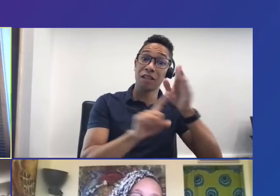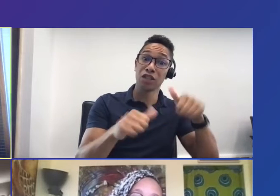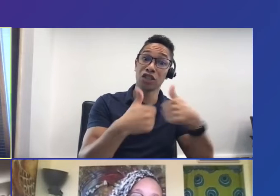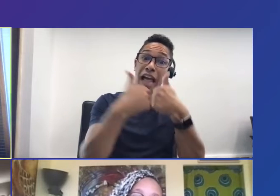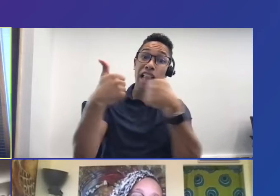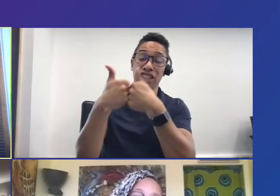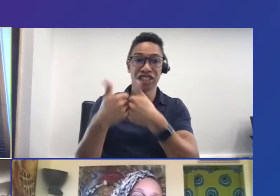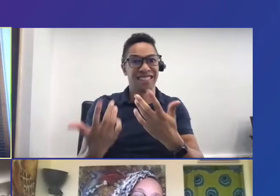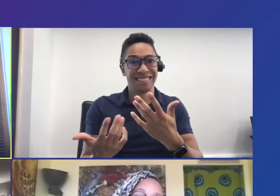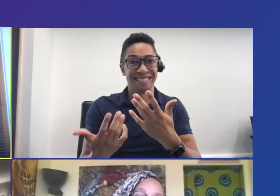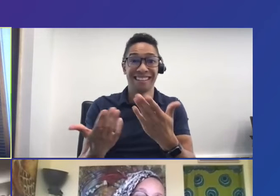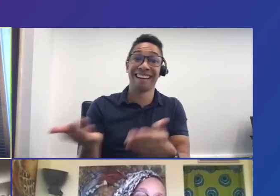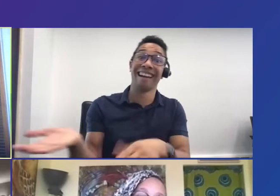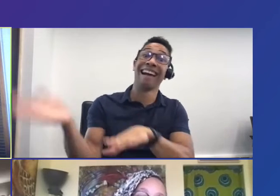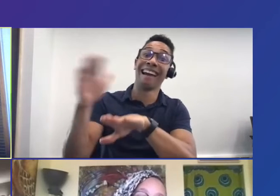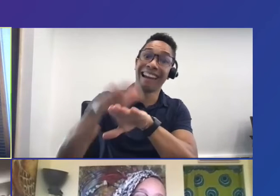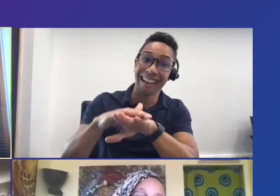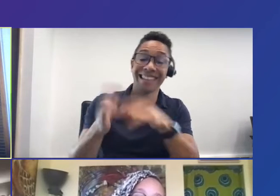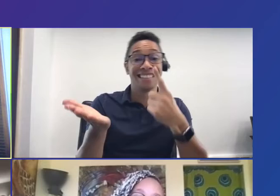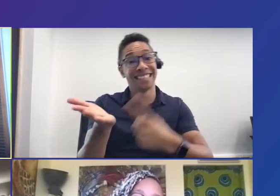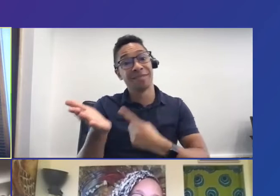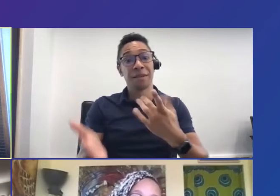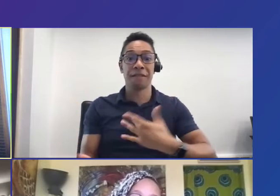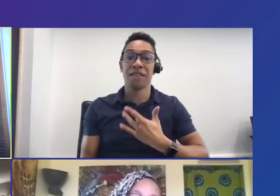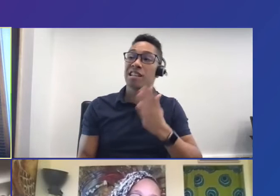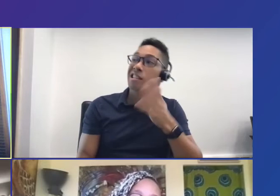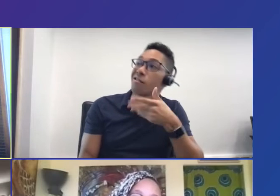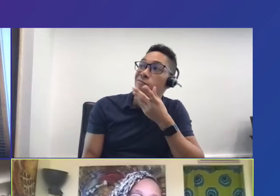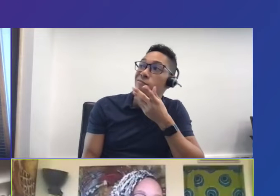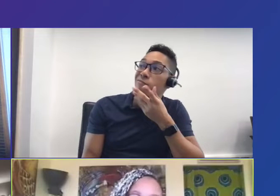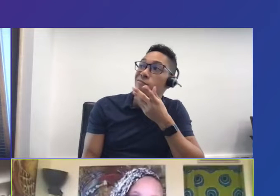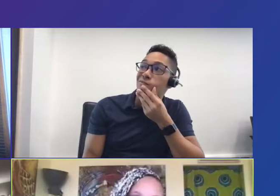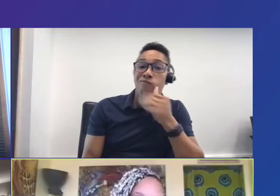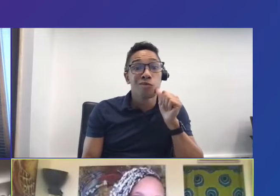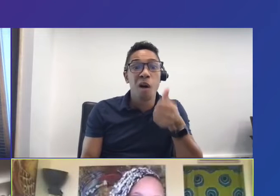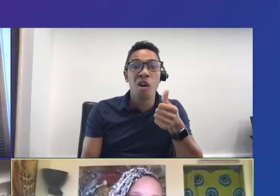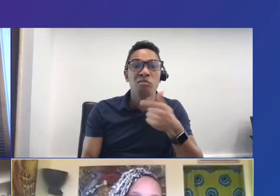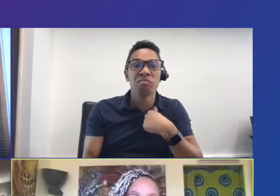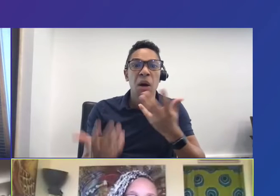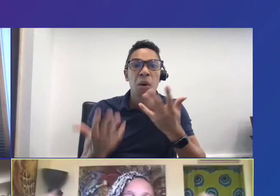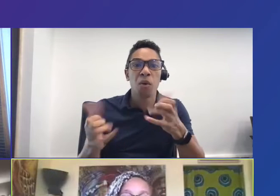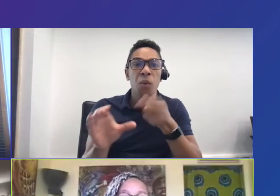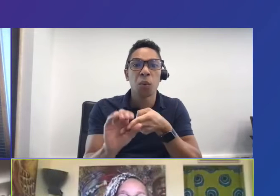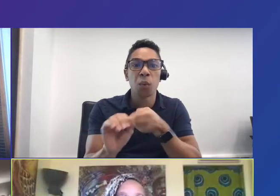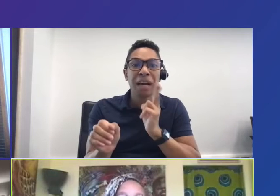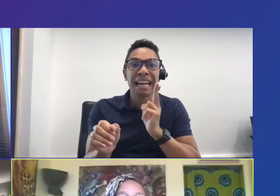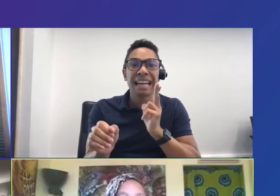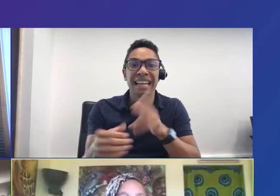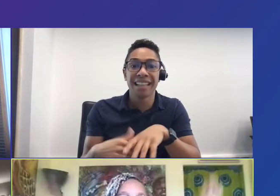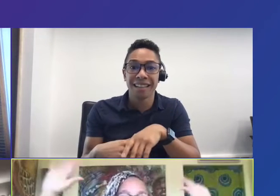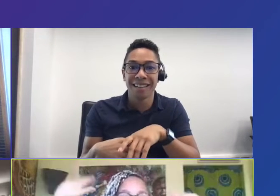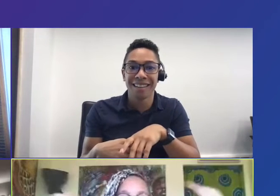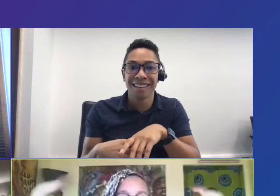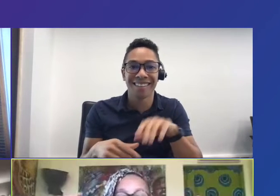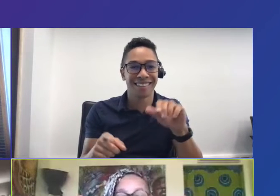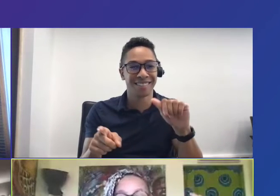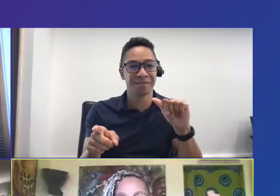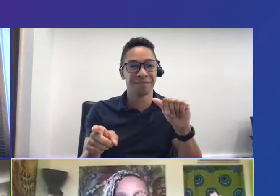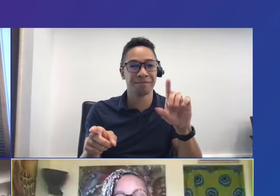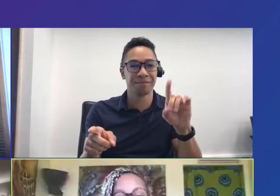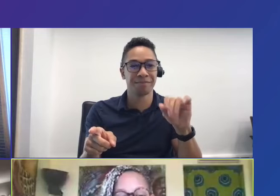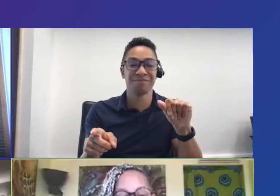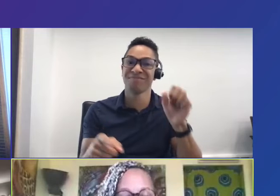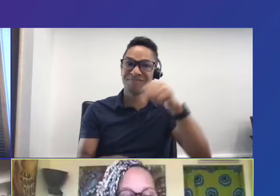being like, maybe I'll quit tomorrow. Like after every show, I'm done. Mm-hmm. It's over. This is it. I'm done.